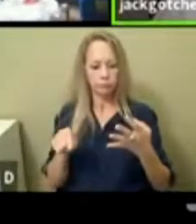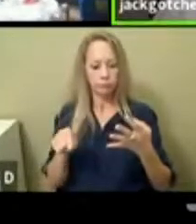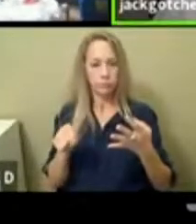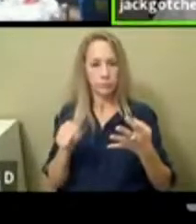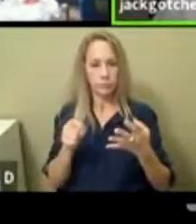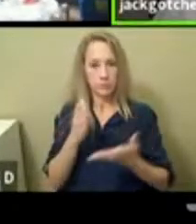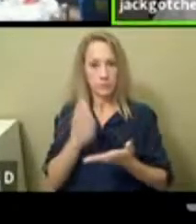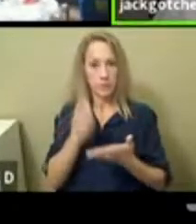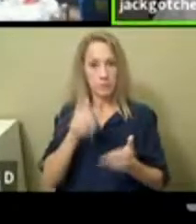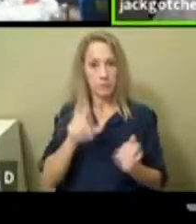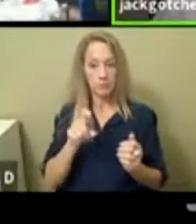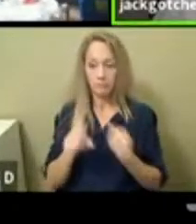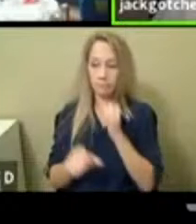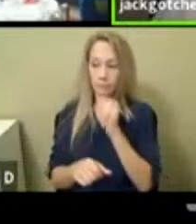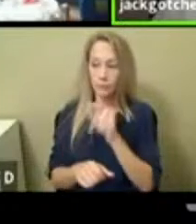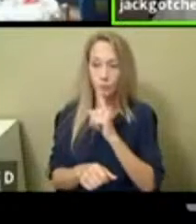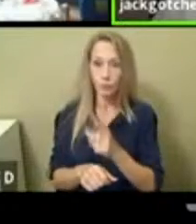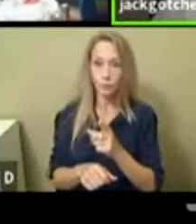I'm not sure.